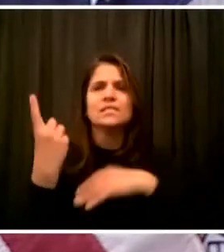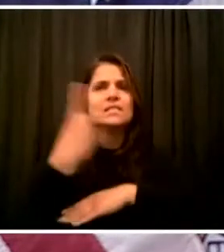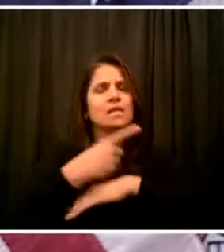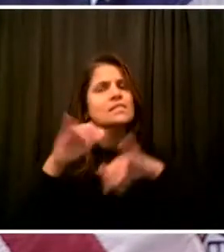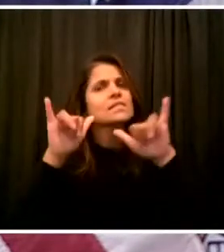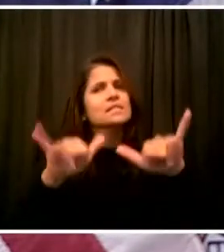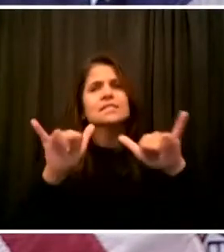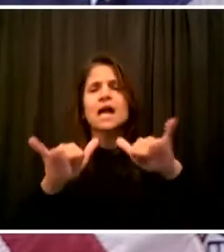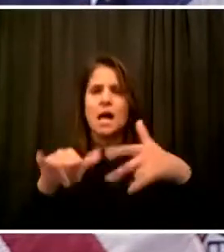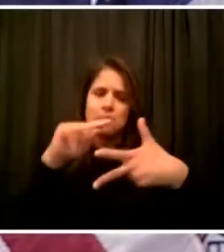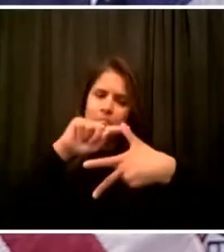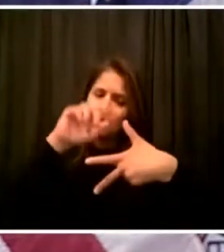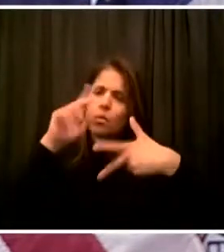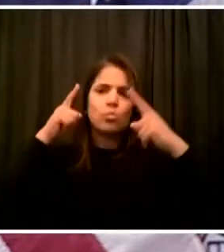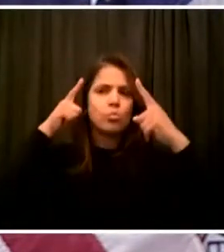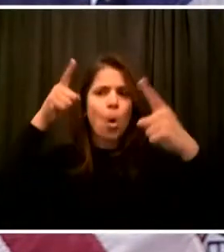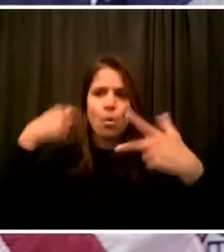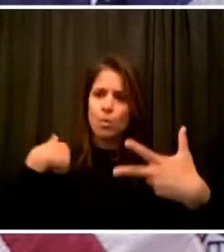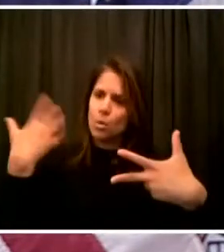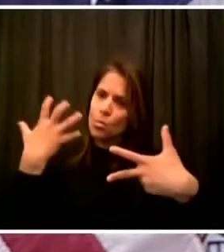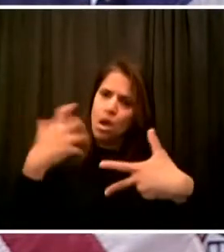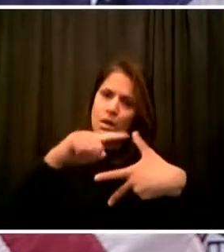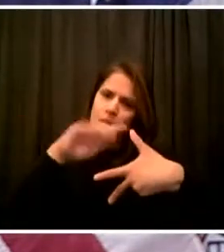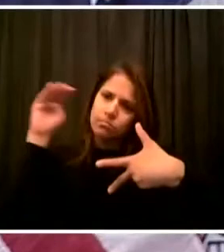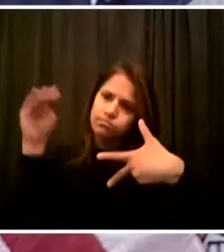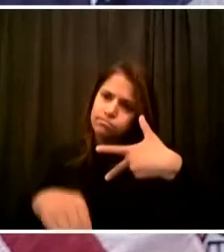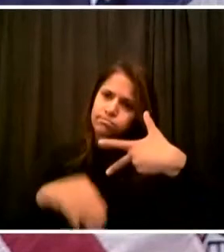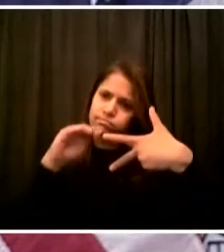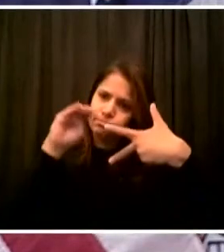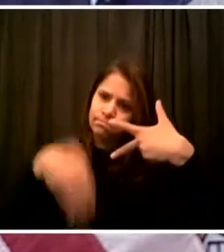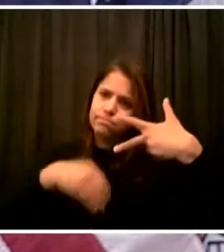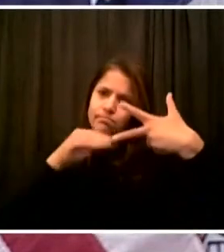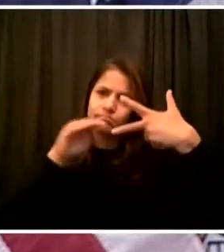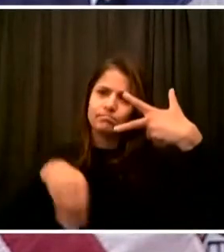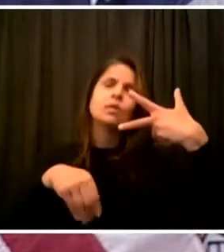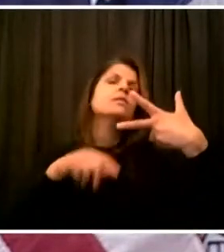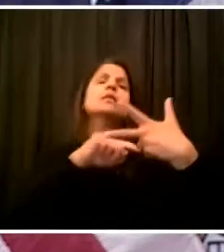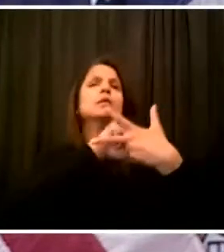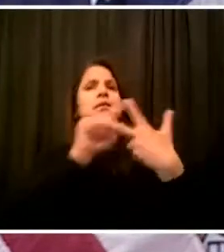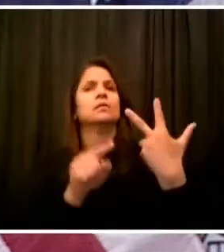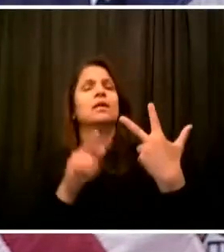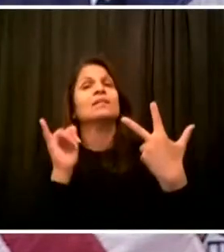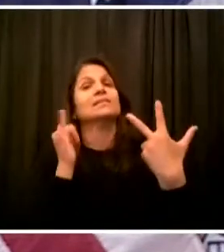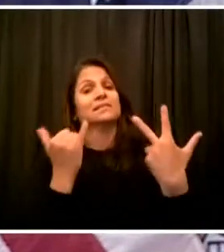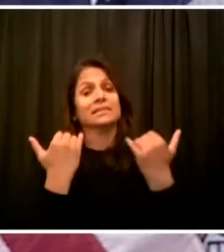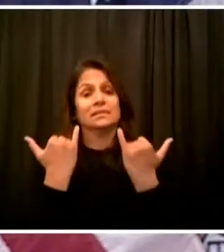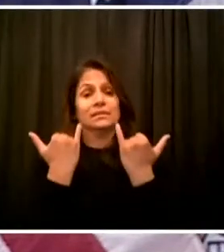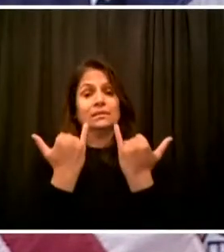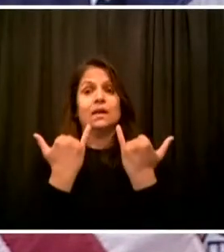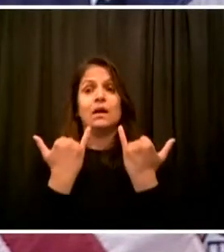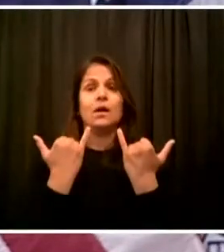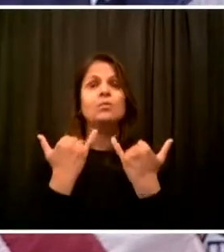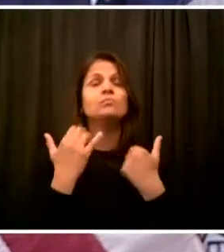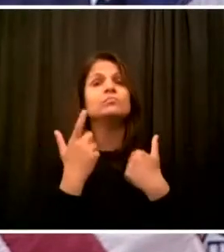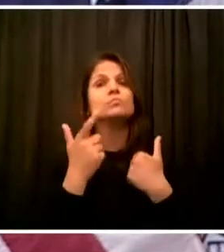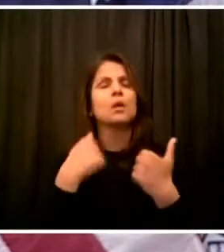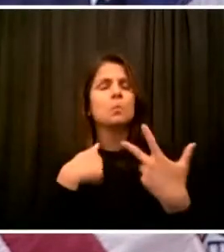half of June. That would be the right time then to lift some restrictions, but carefully, slowly,